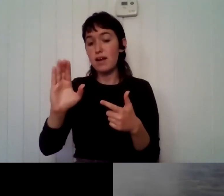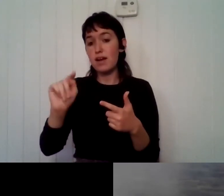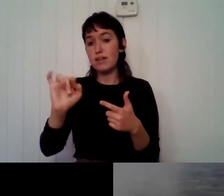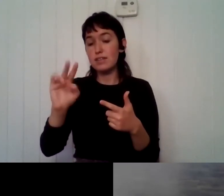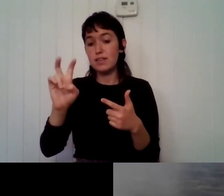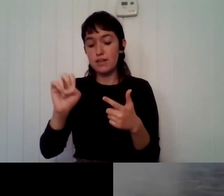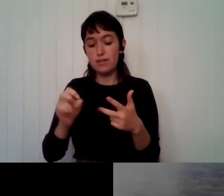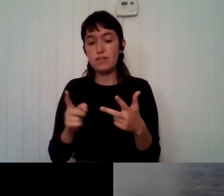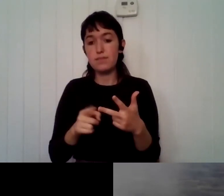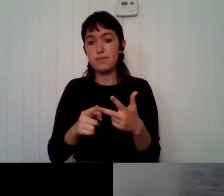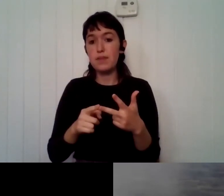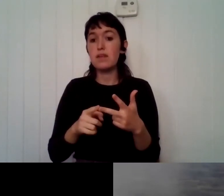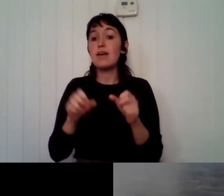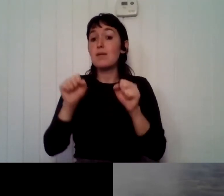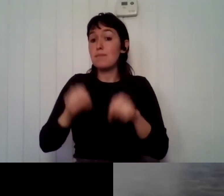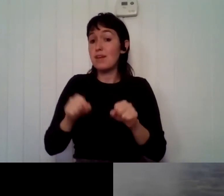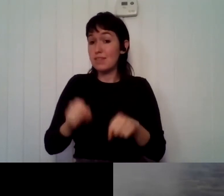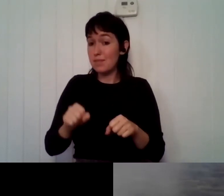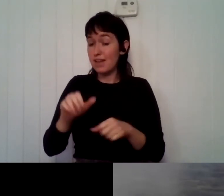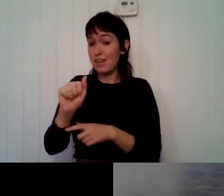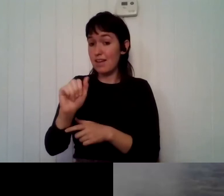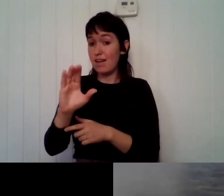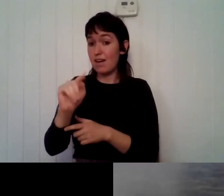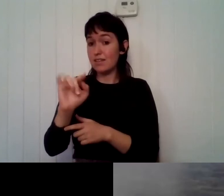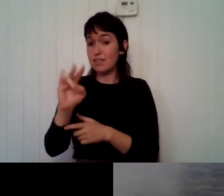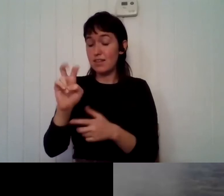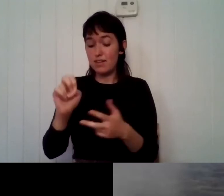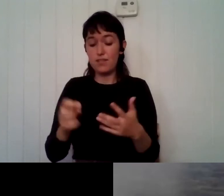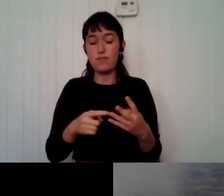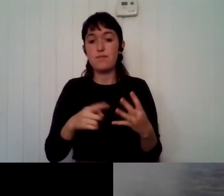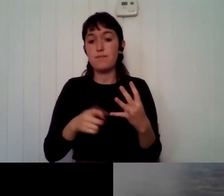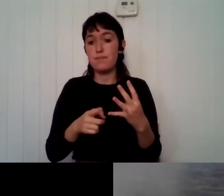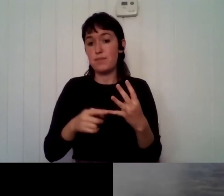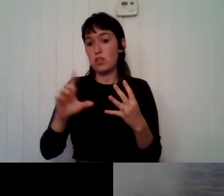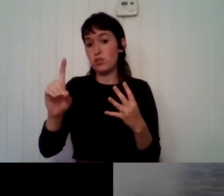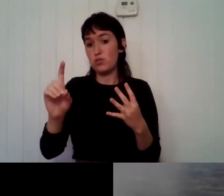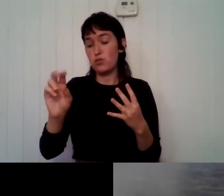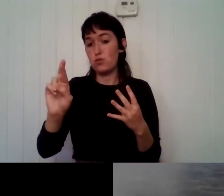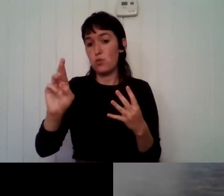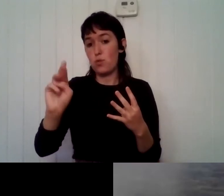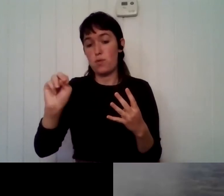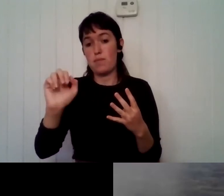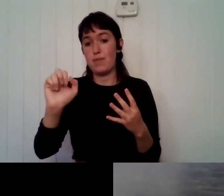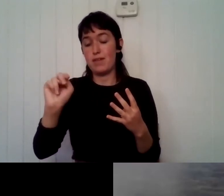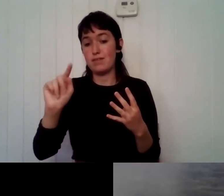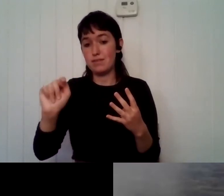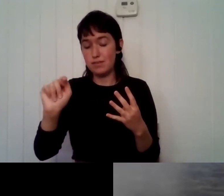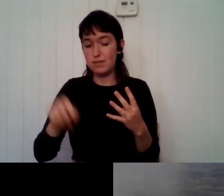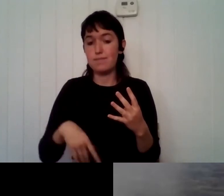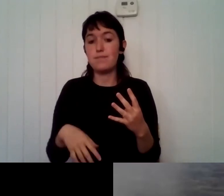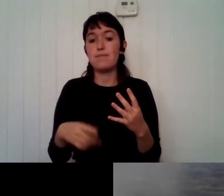So in the case of extinct, we usually talk about volcanoes that haven't erupted in a